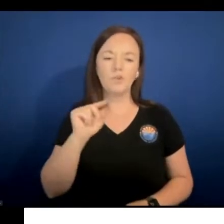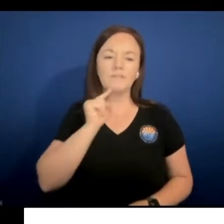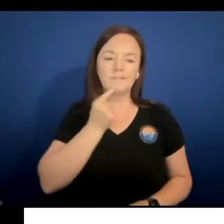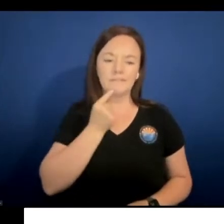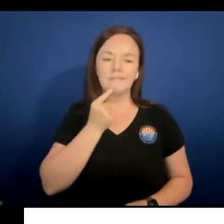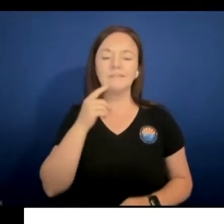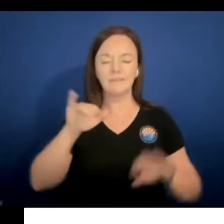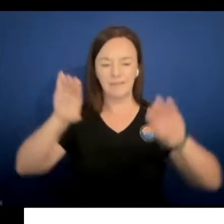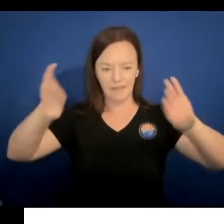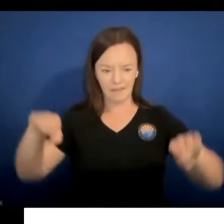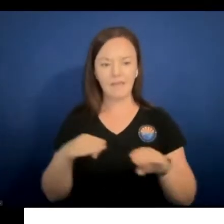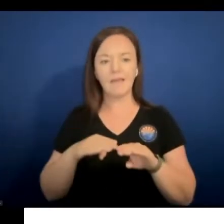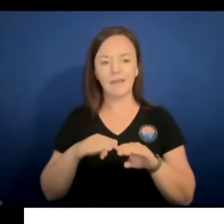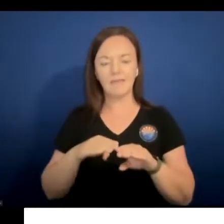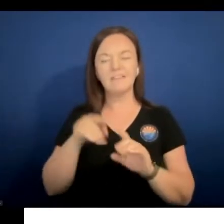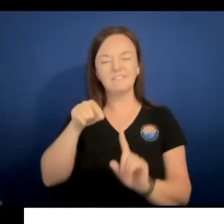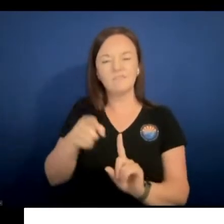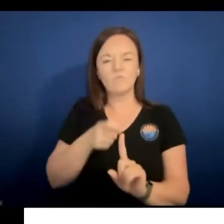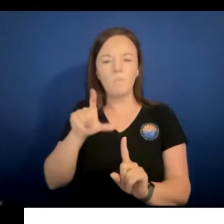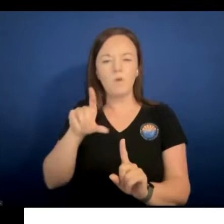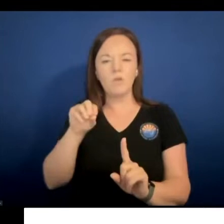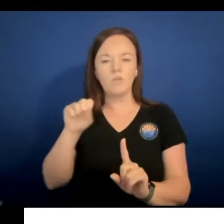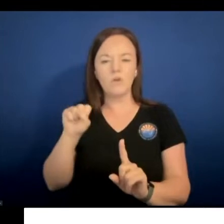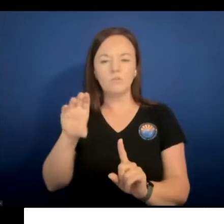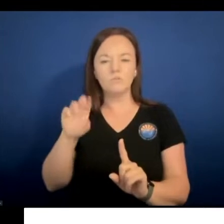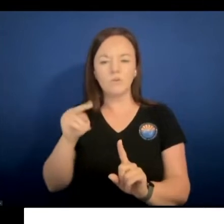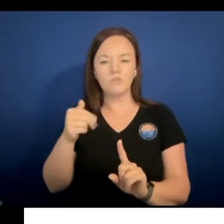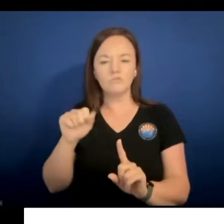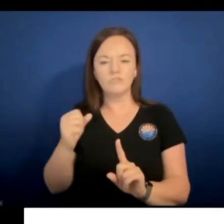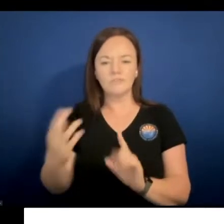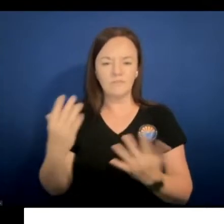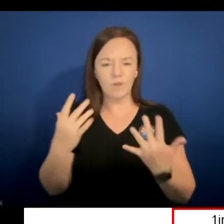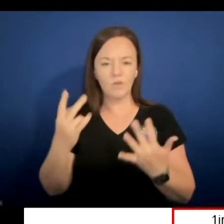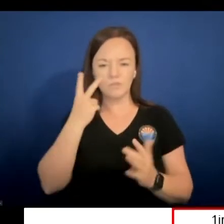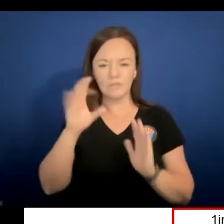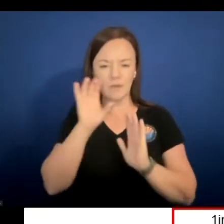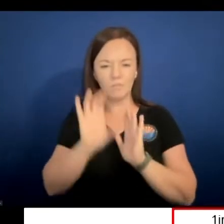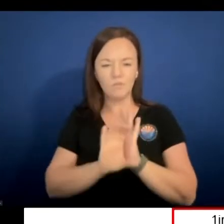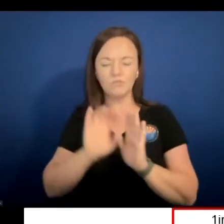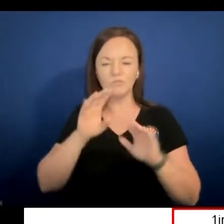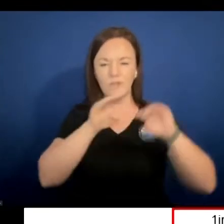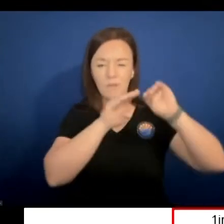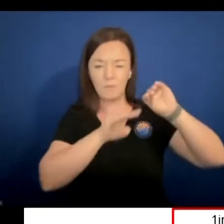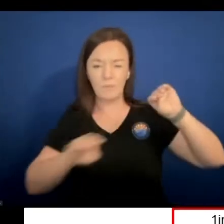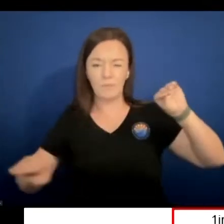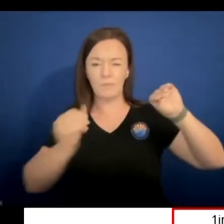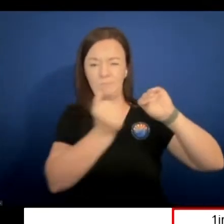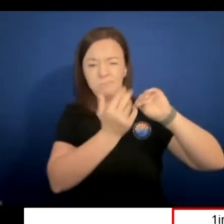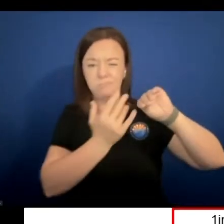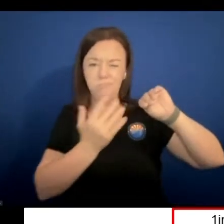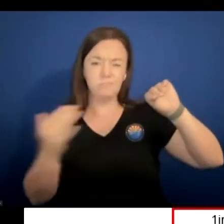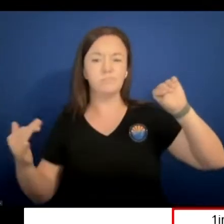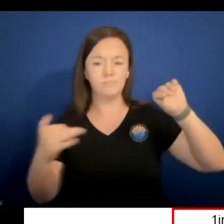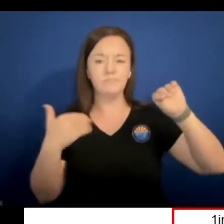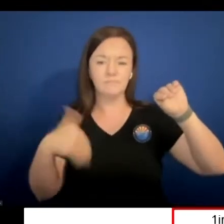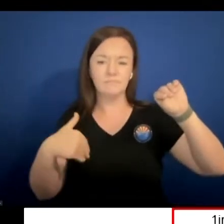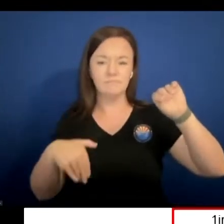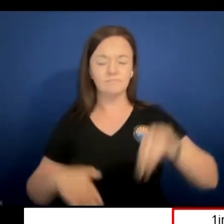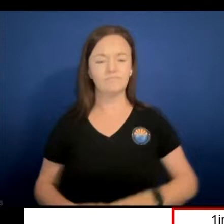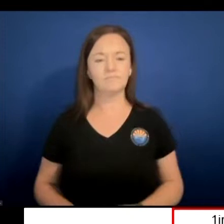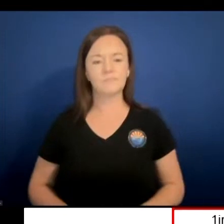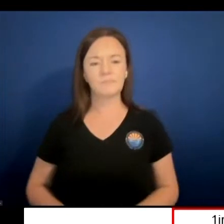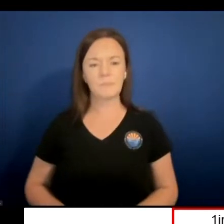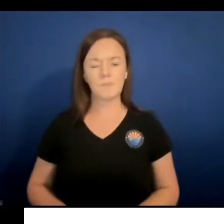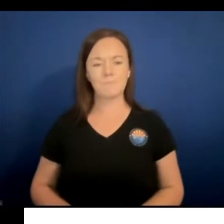the Las Conchas fire. You can see in this picture, severe slopes, high burn areas. In